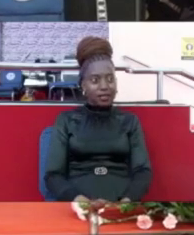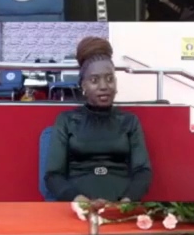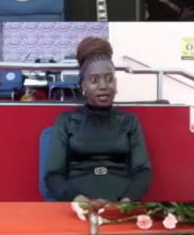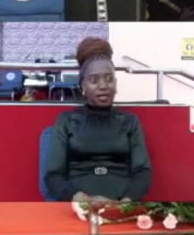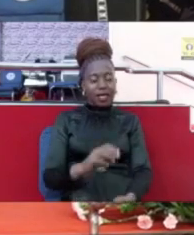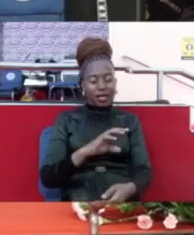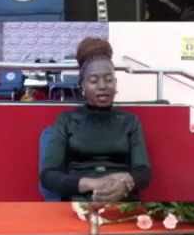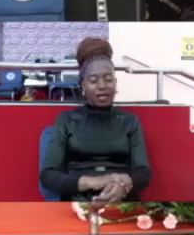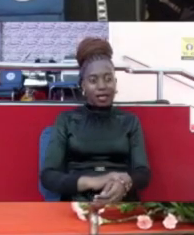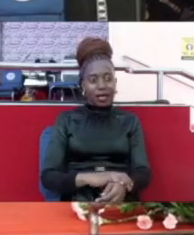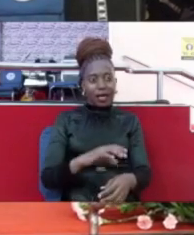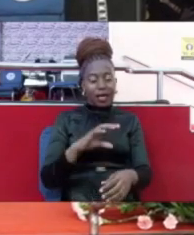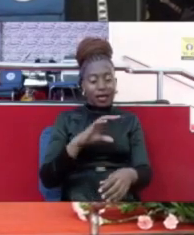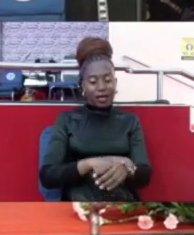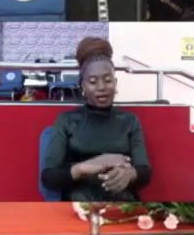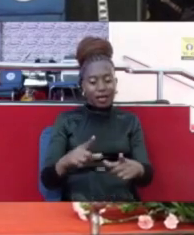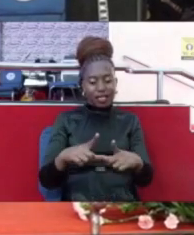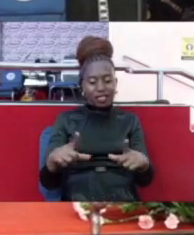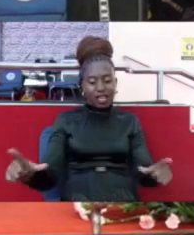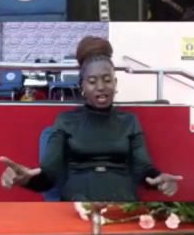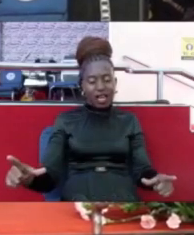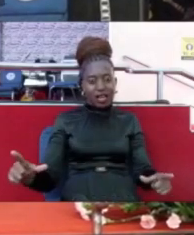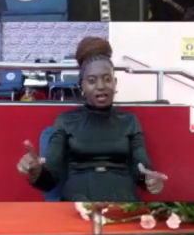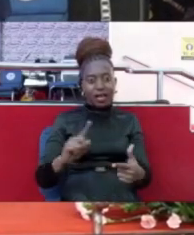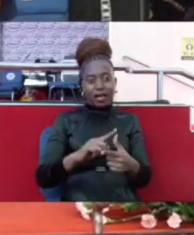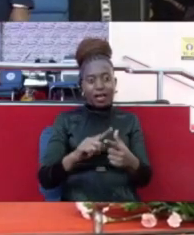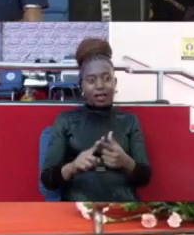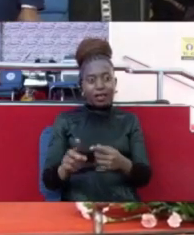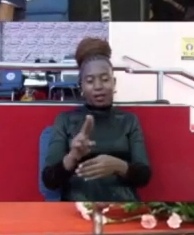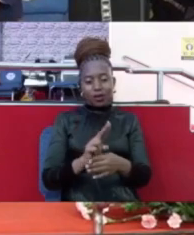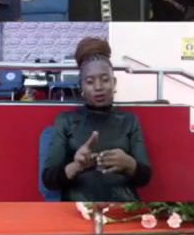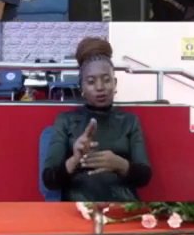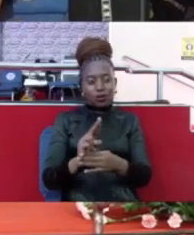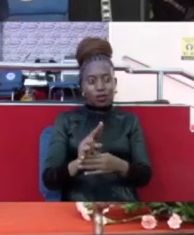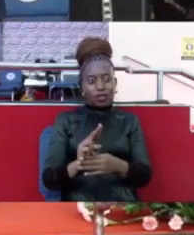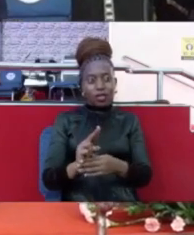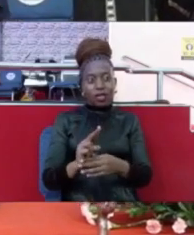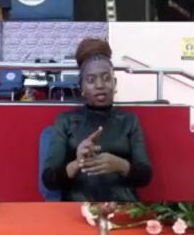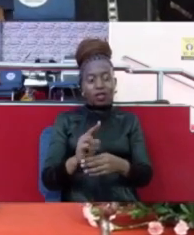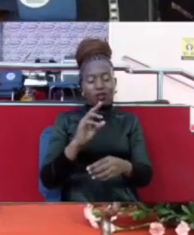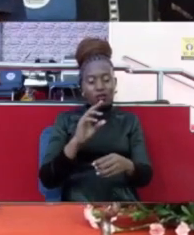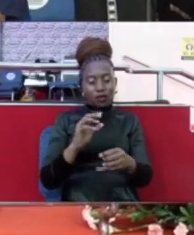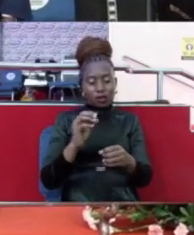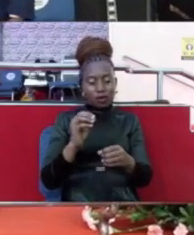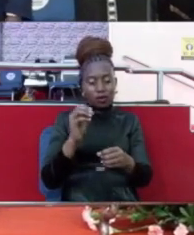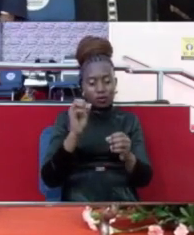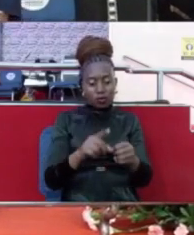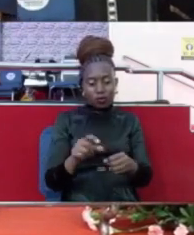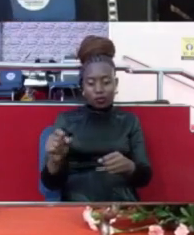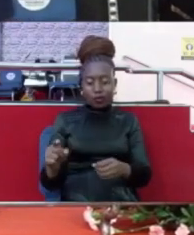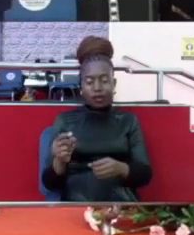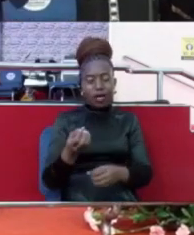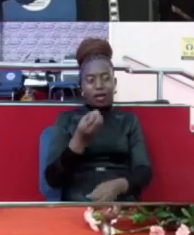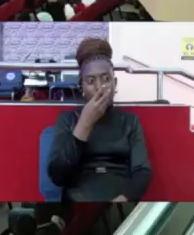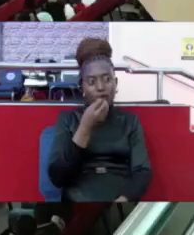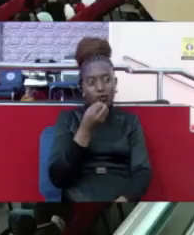into months of meals. Anaweza akachukua ekari ya shamba kalifanya vyakula. How many of you come from